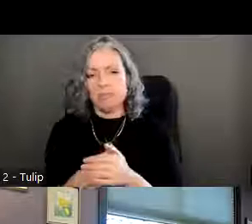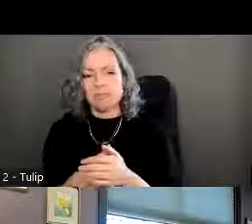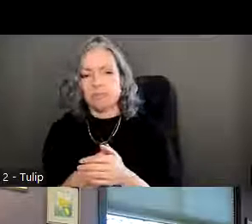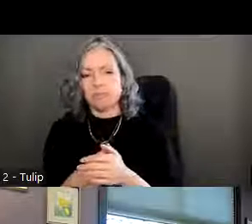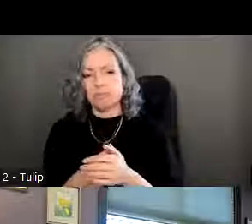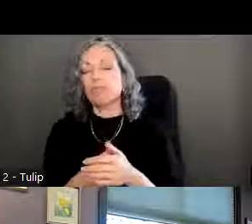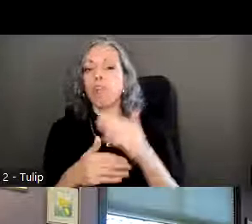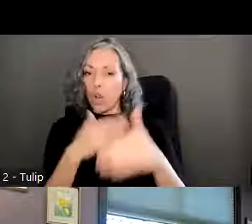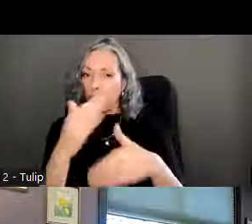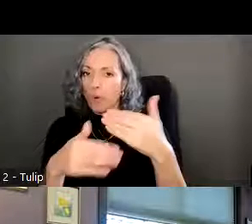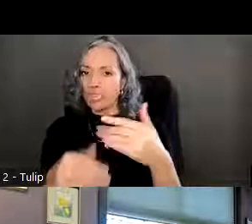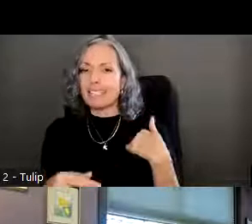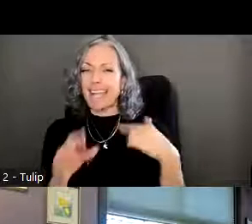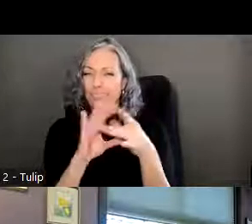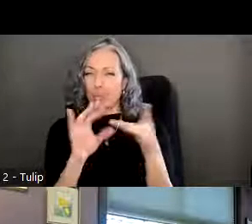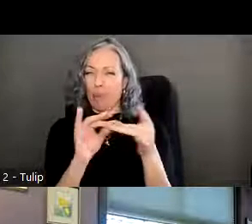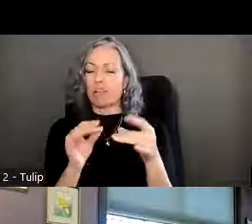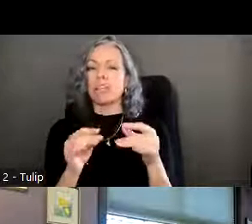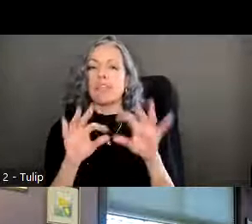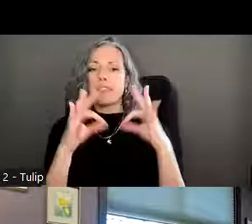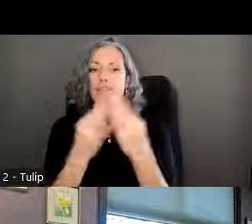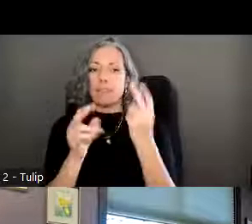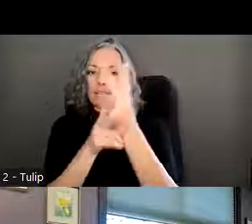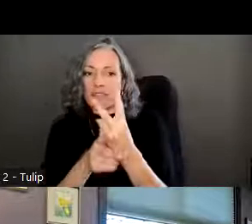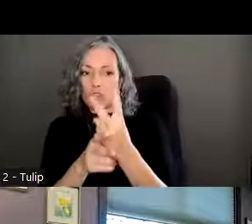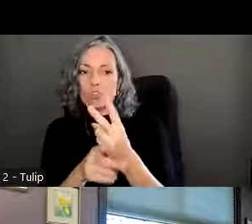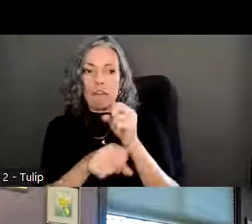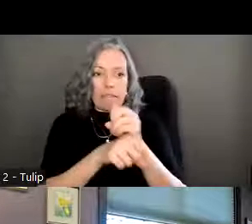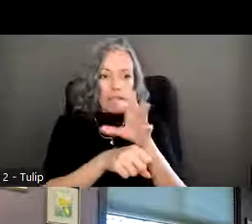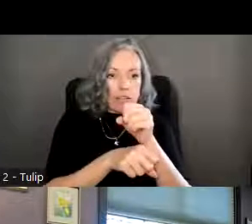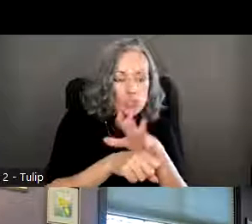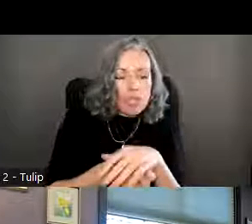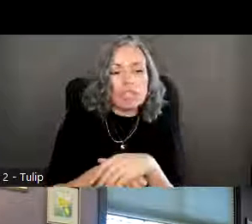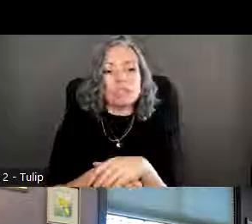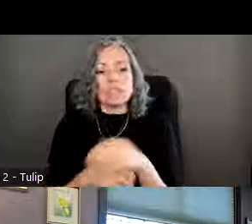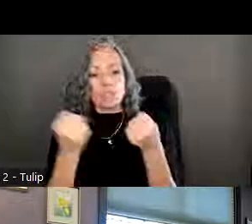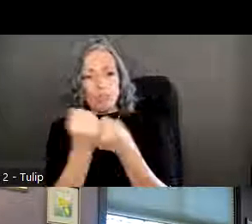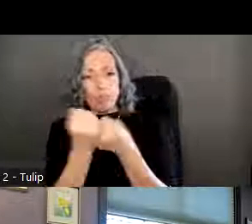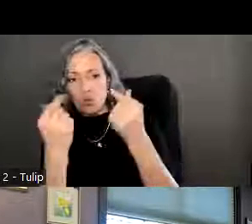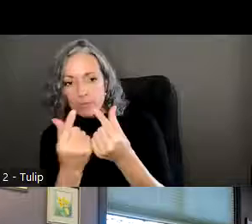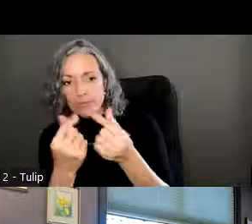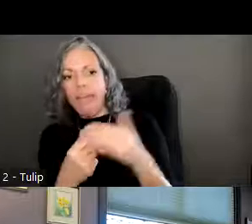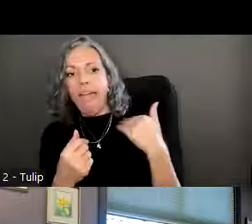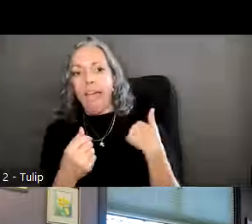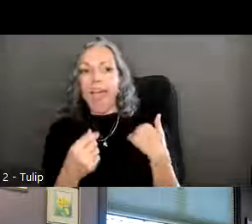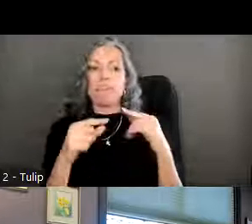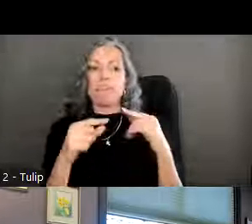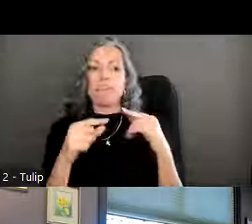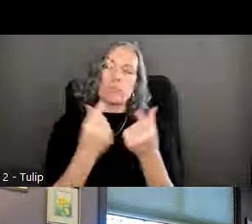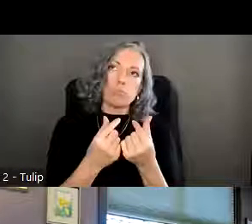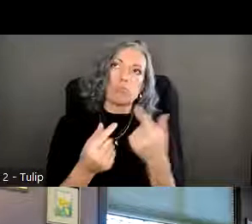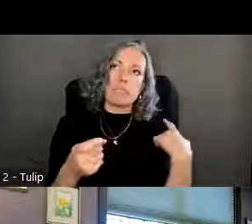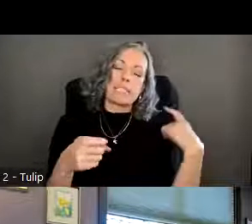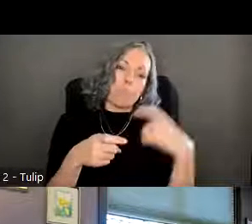our process, as I mentioned, support the family caregivers by counseling, consultations, support groups. We have support groups in English and